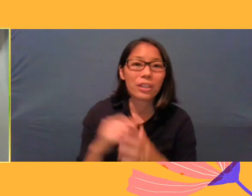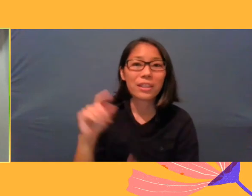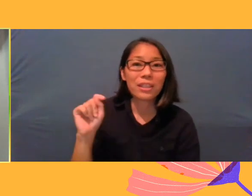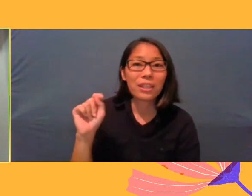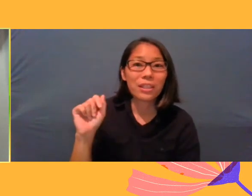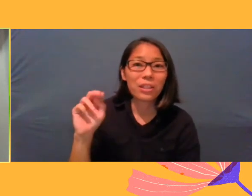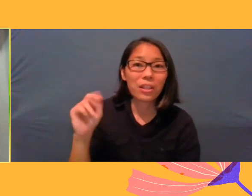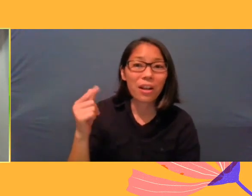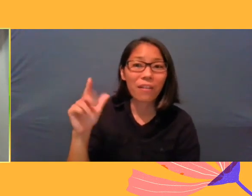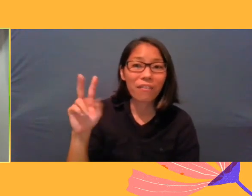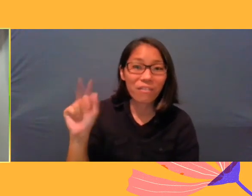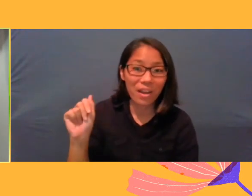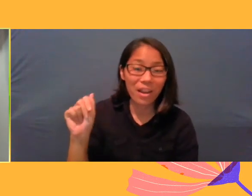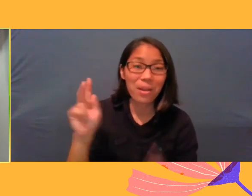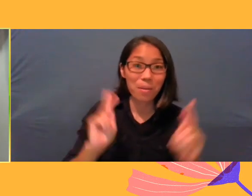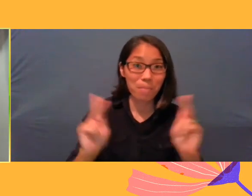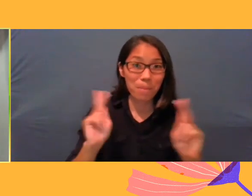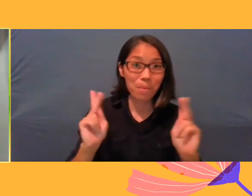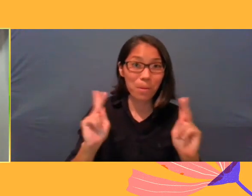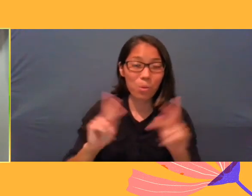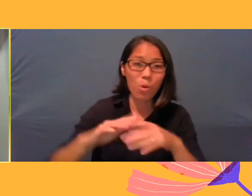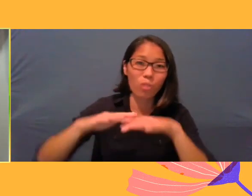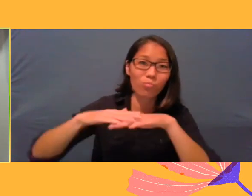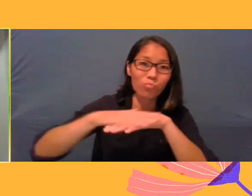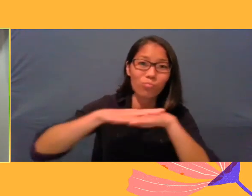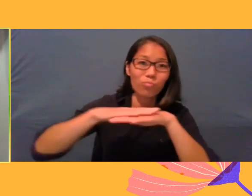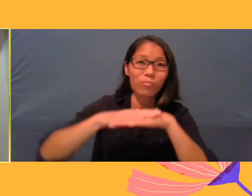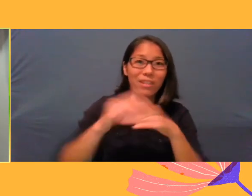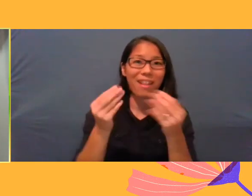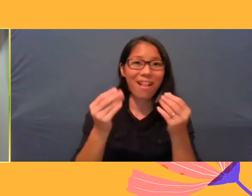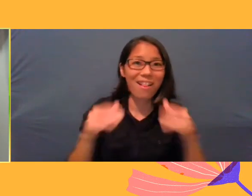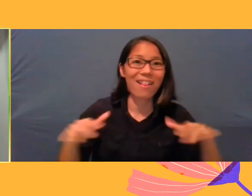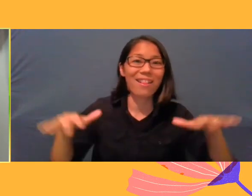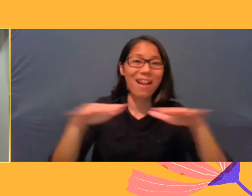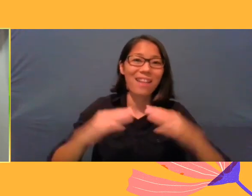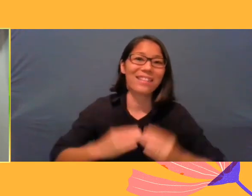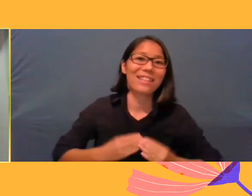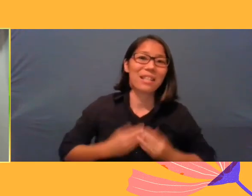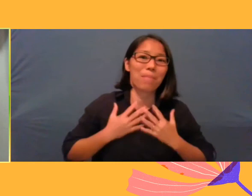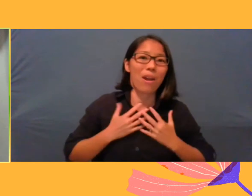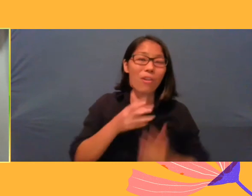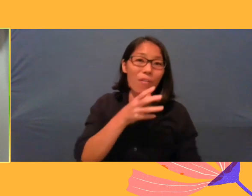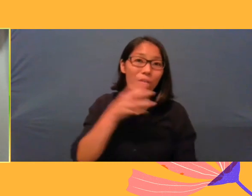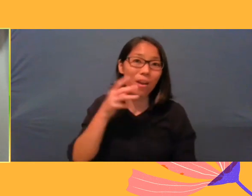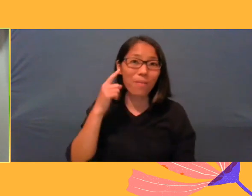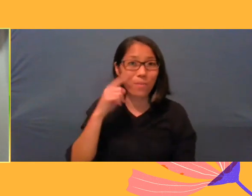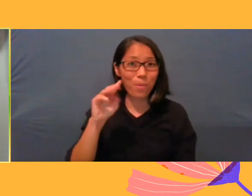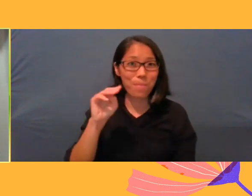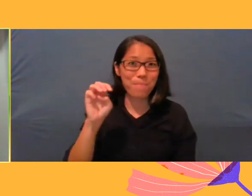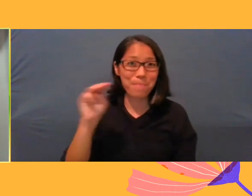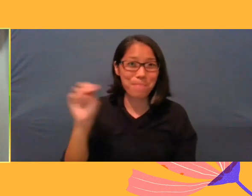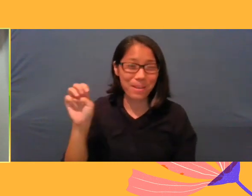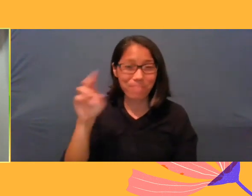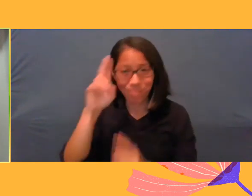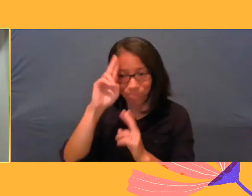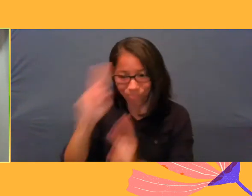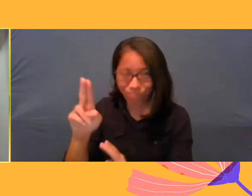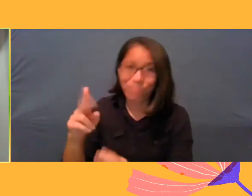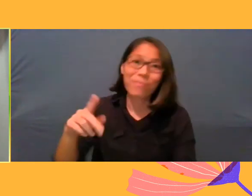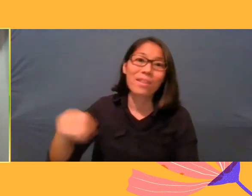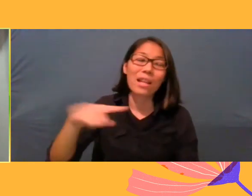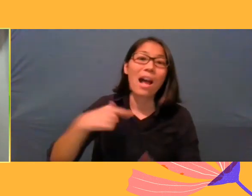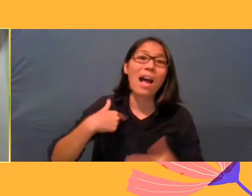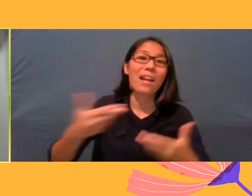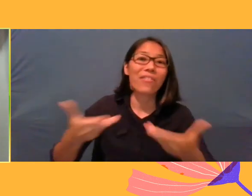people, who are indigenous to the land that inspired A Farm for Meme. And I invite us